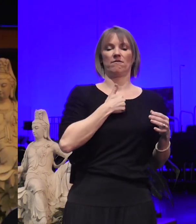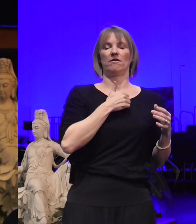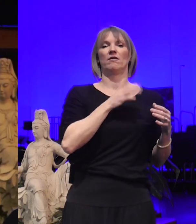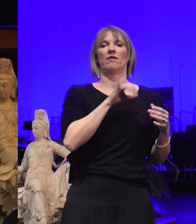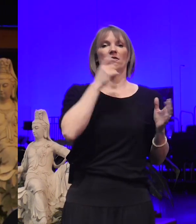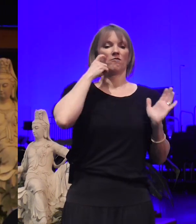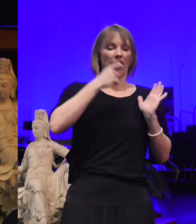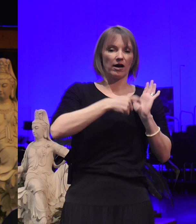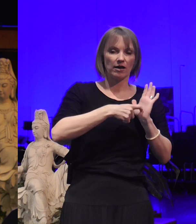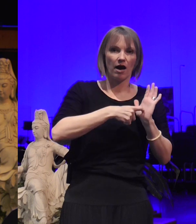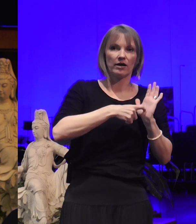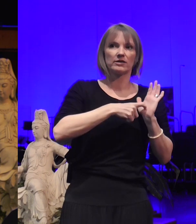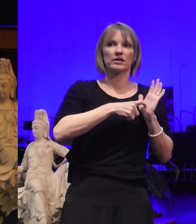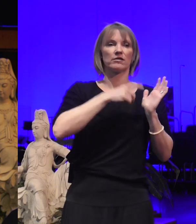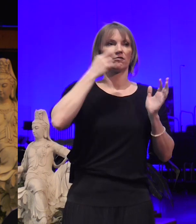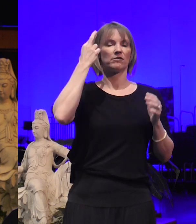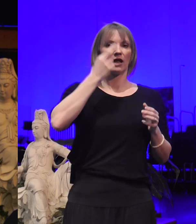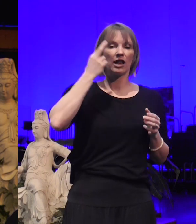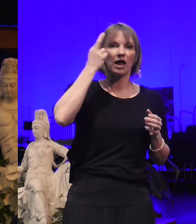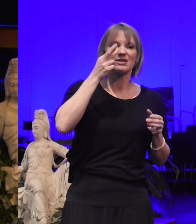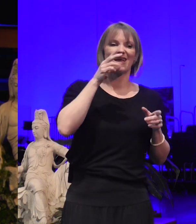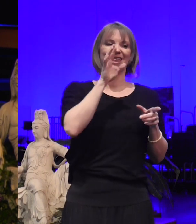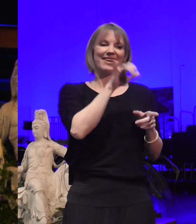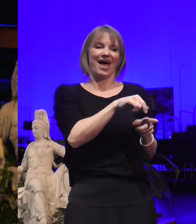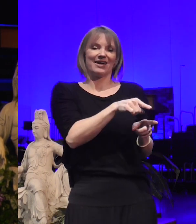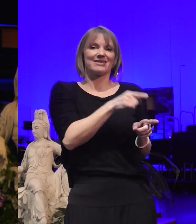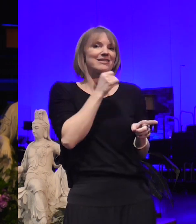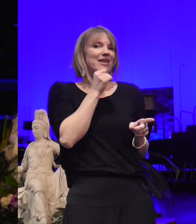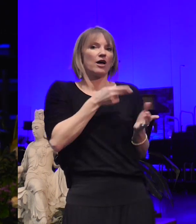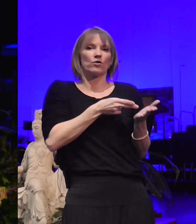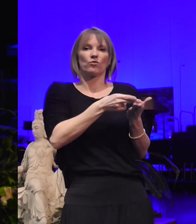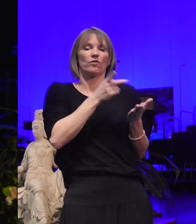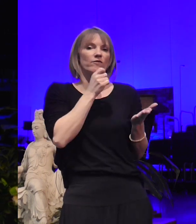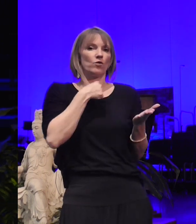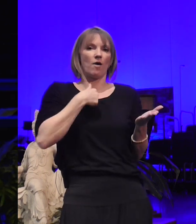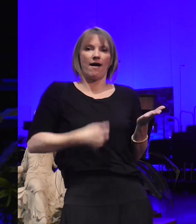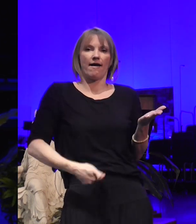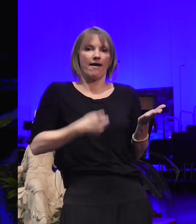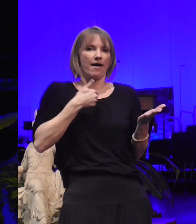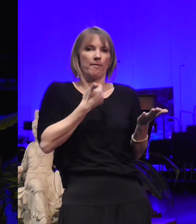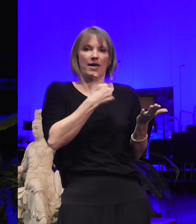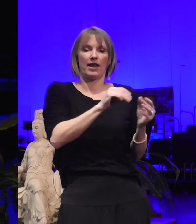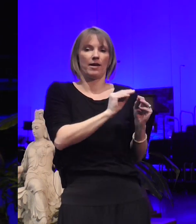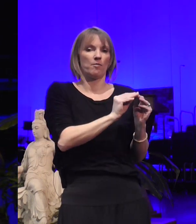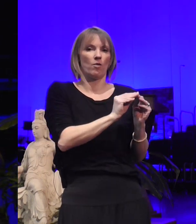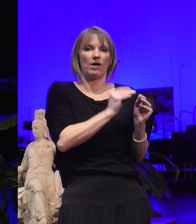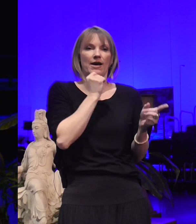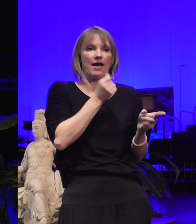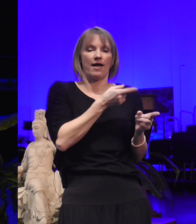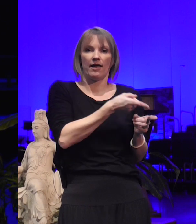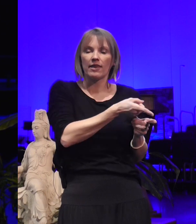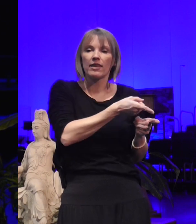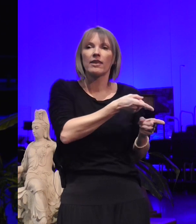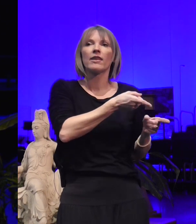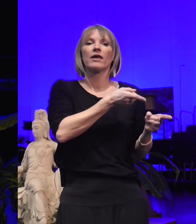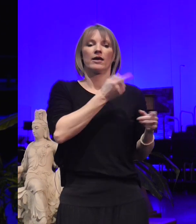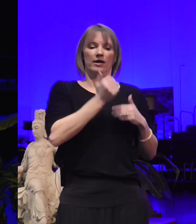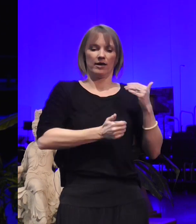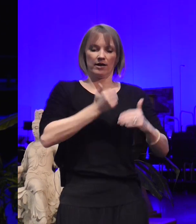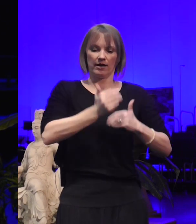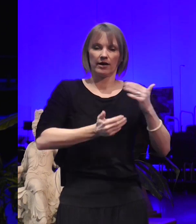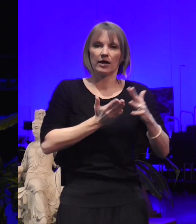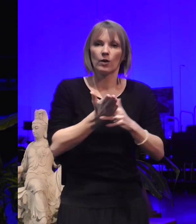the recognition to realize that that's not the truth of who I am anymore. And we move through it and